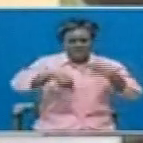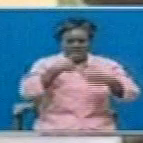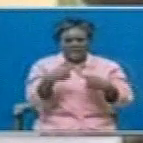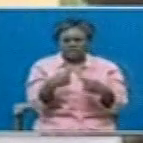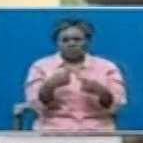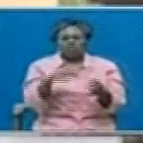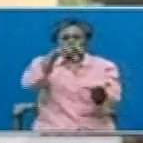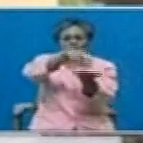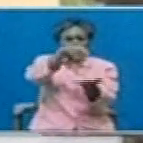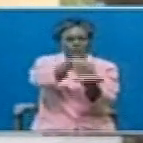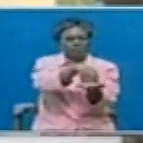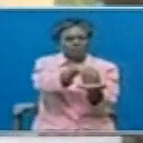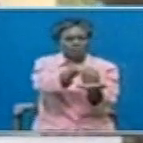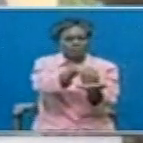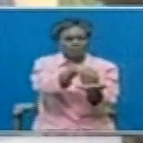situations.